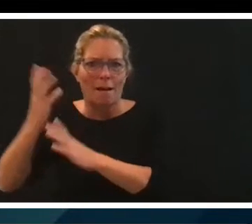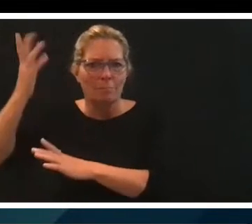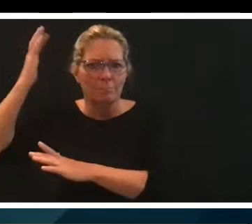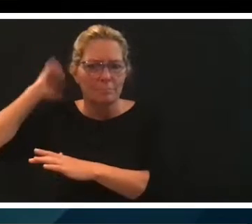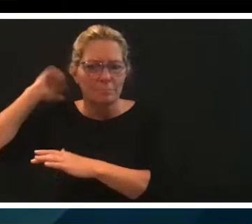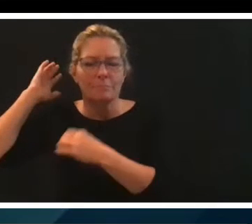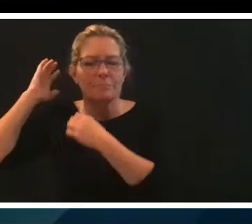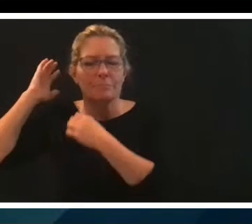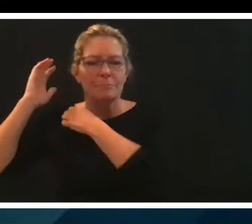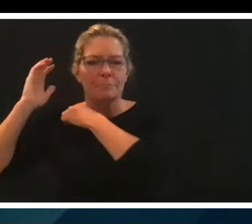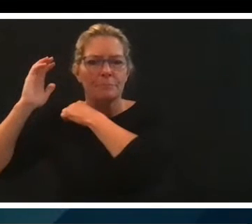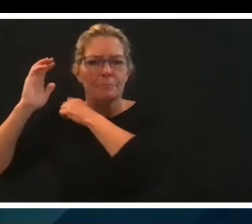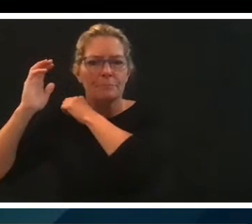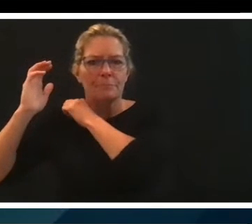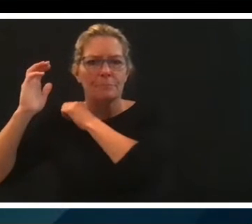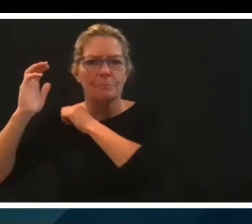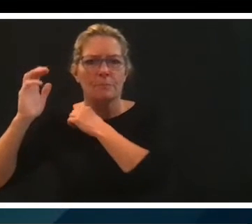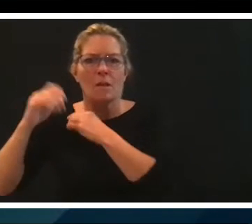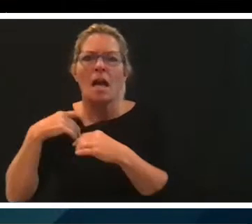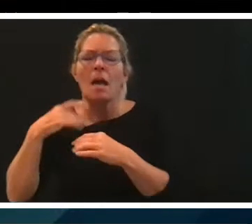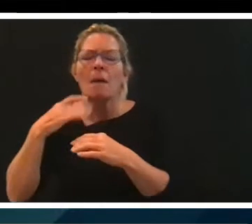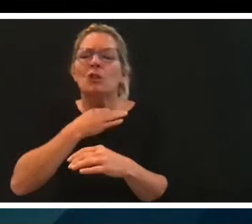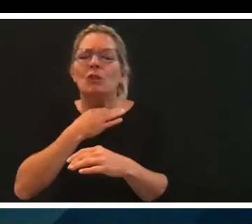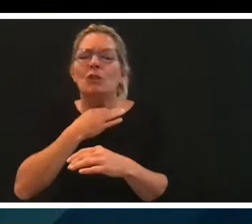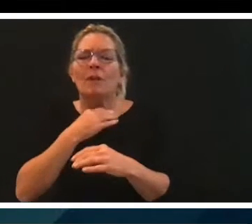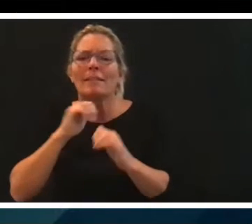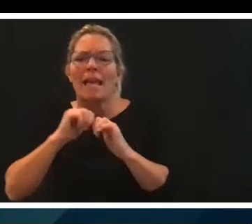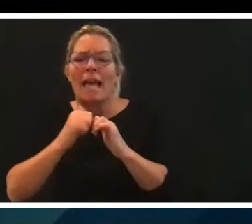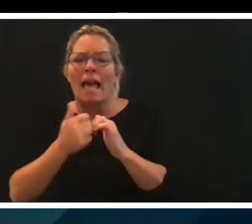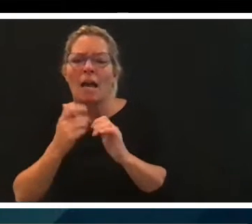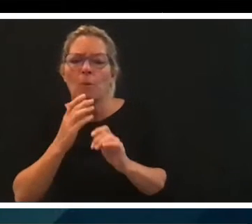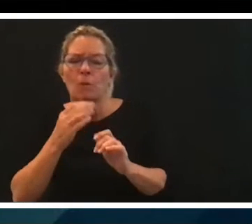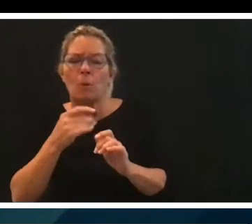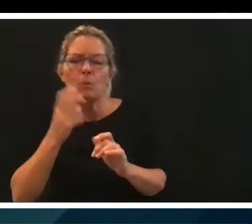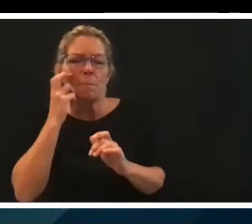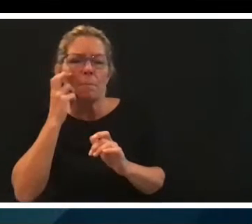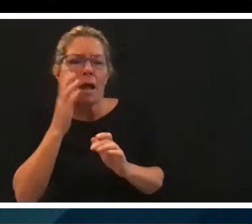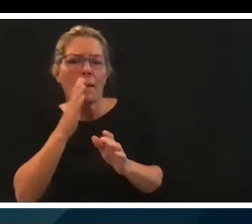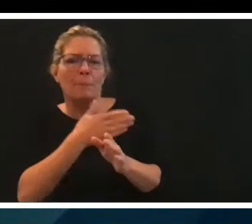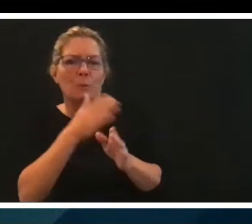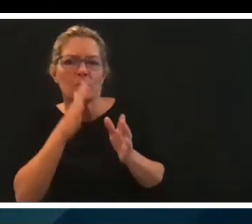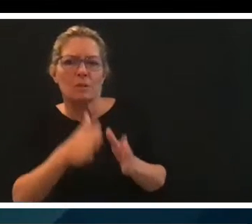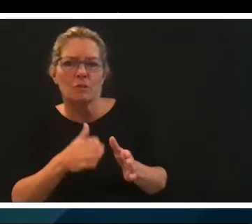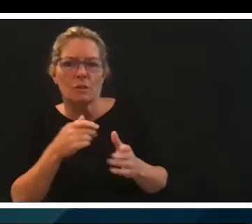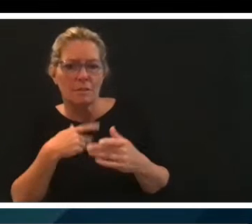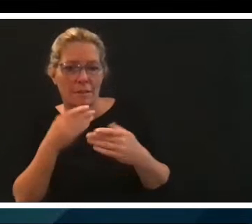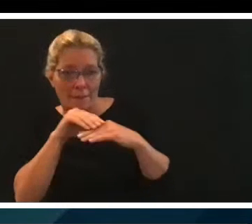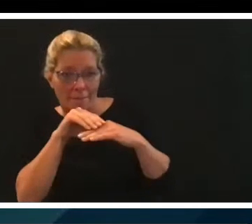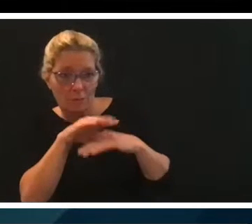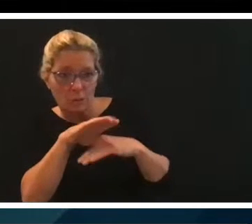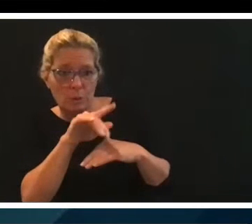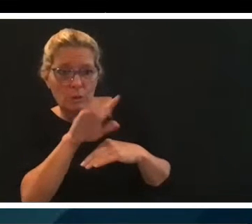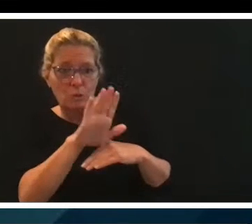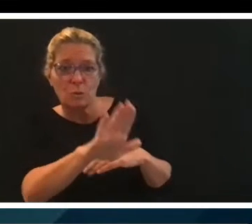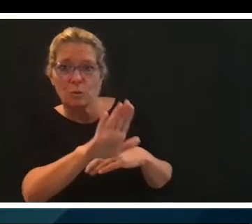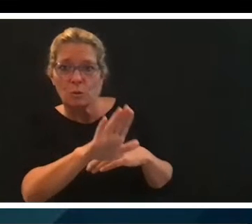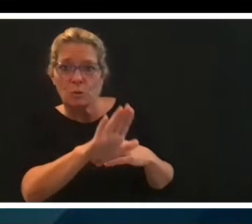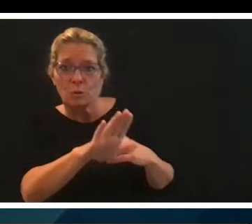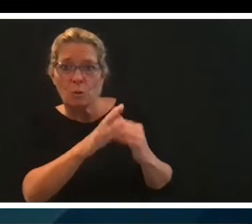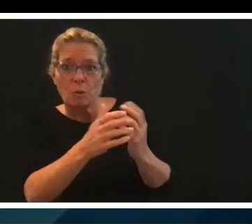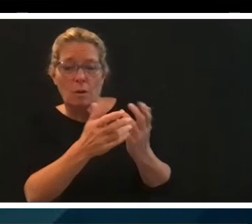how much those musicians were an influence on you. How important it was to know that there were blind musicians that